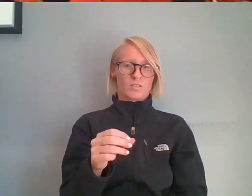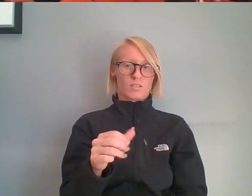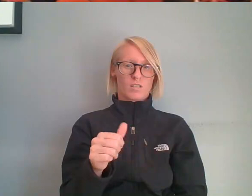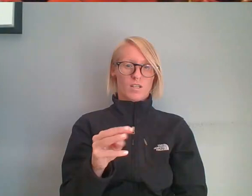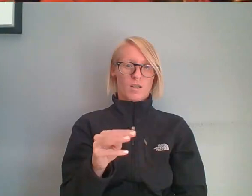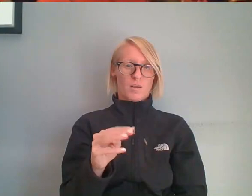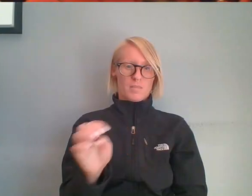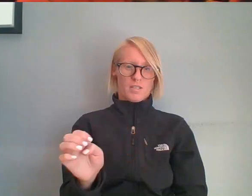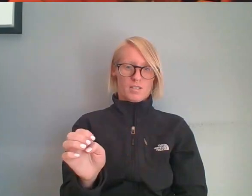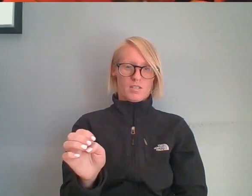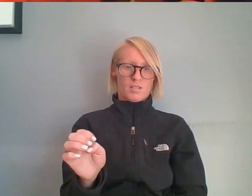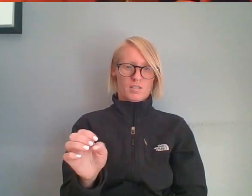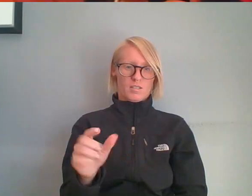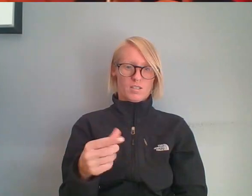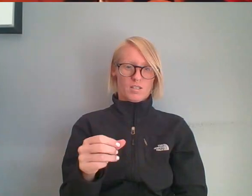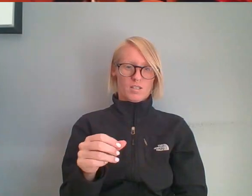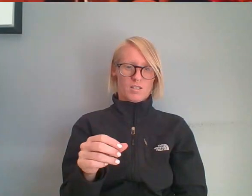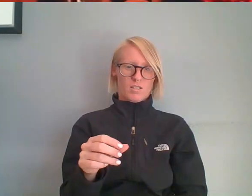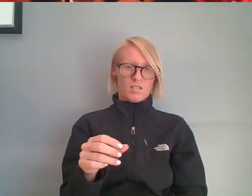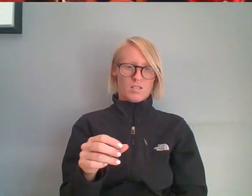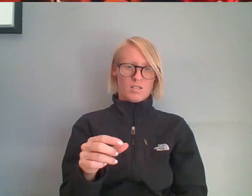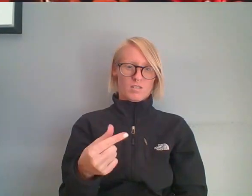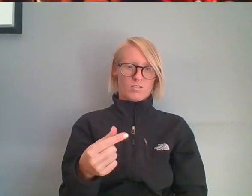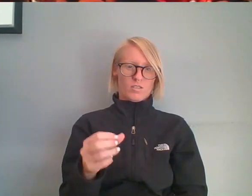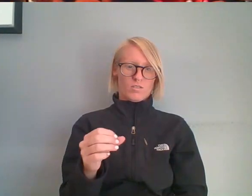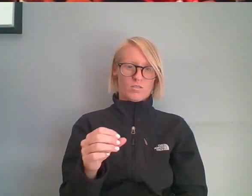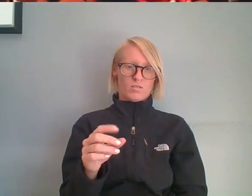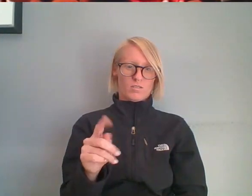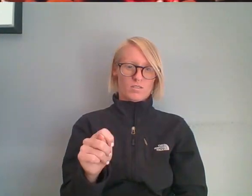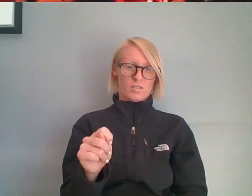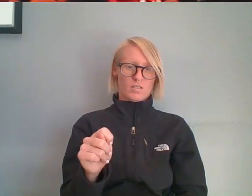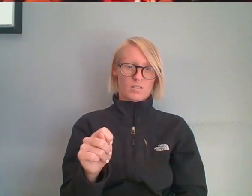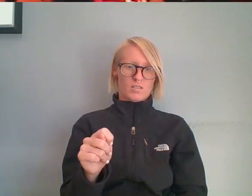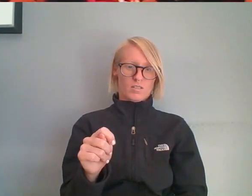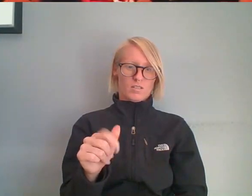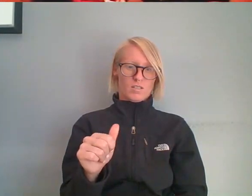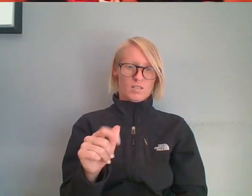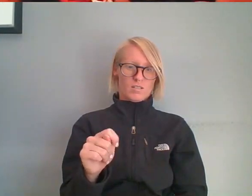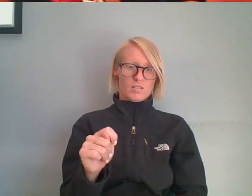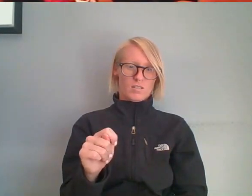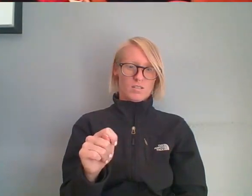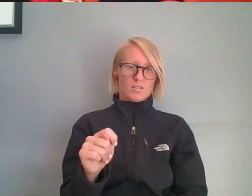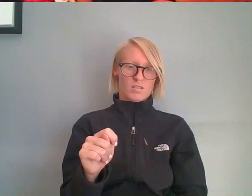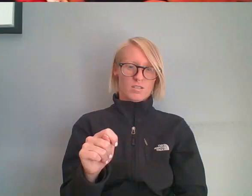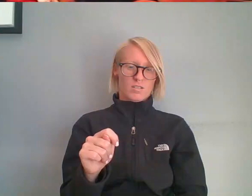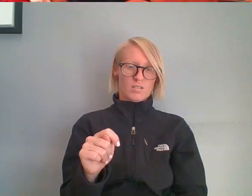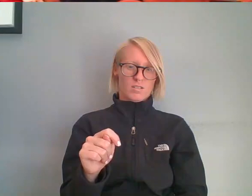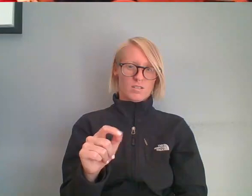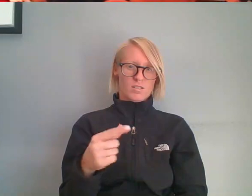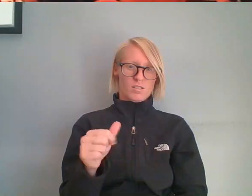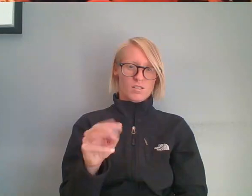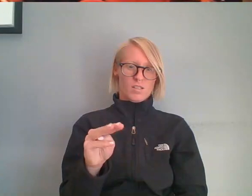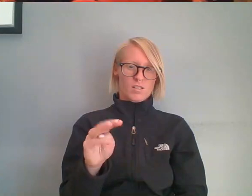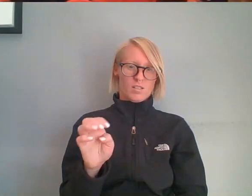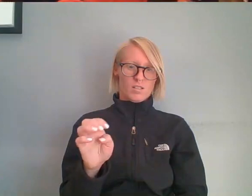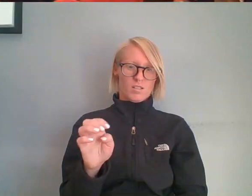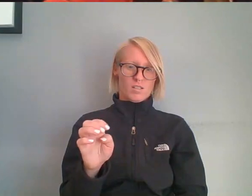GOTHEGAME. Oh my goodness, say it again. Spell it again. Yep. GOTHE. Yep. GAME.